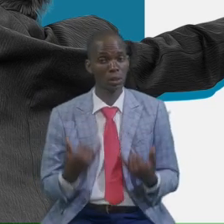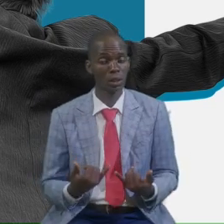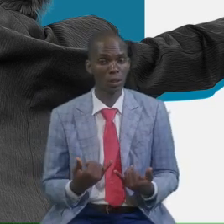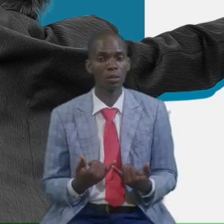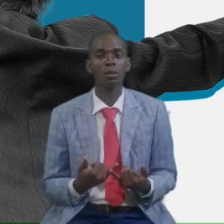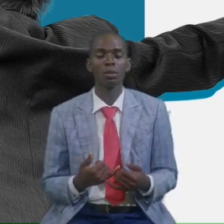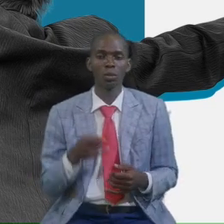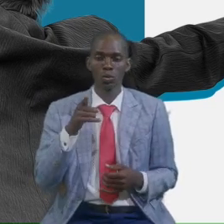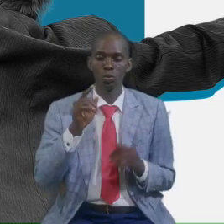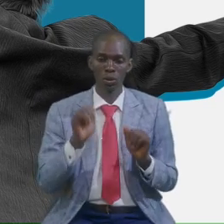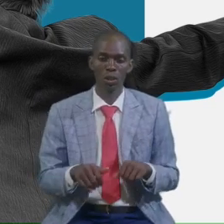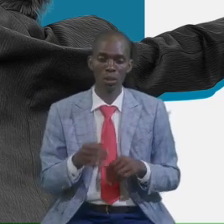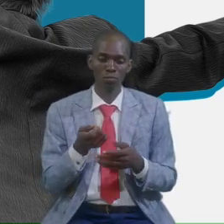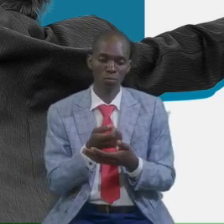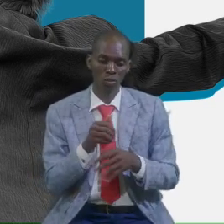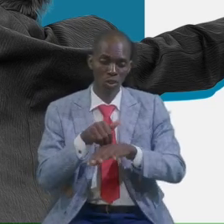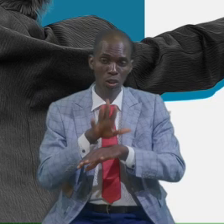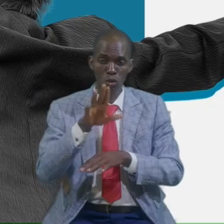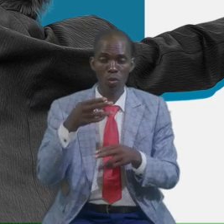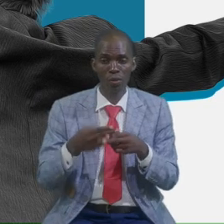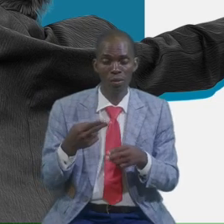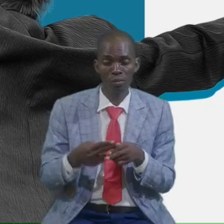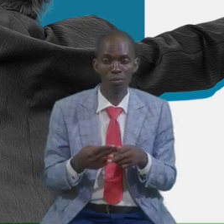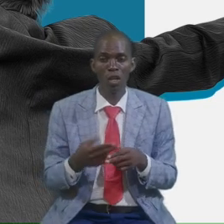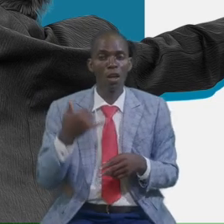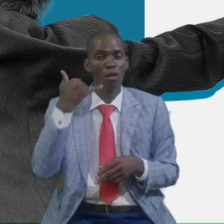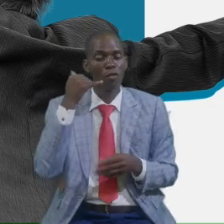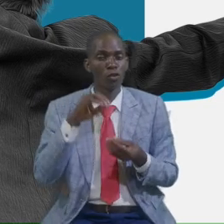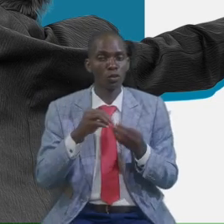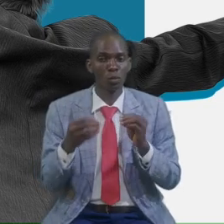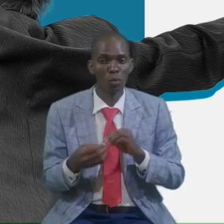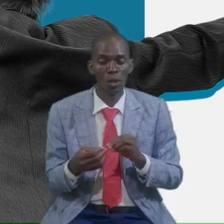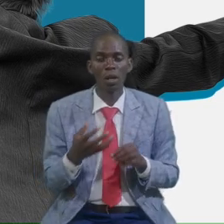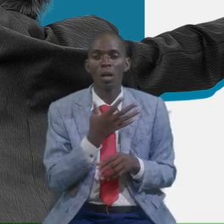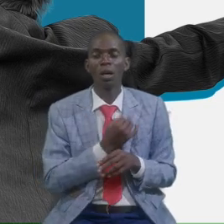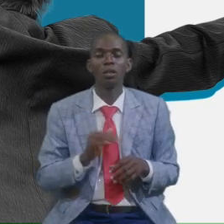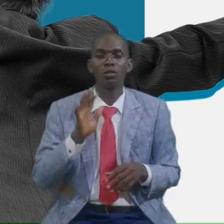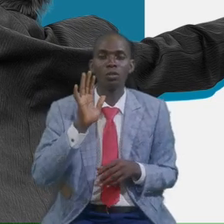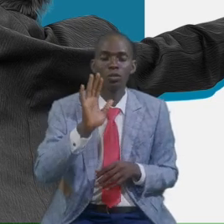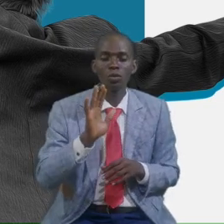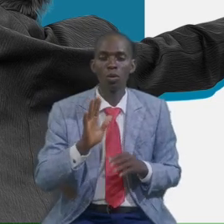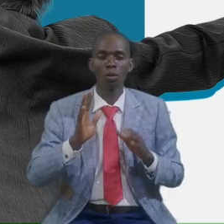name, phone number, and your location address via